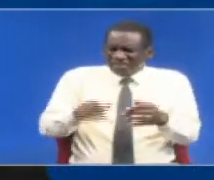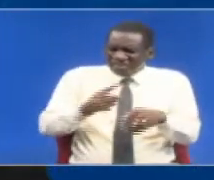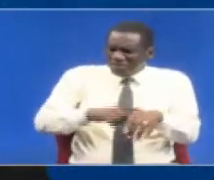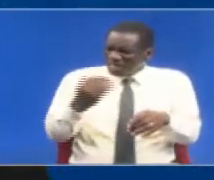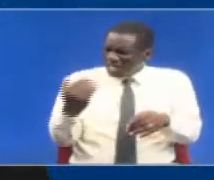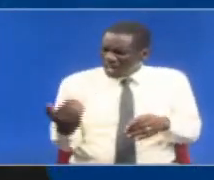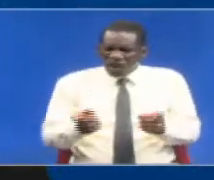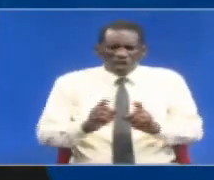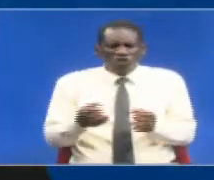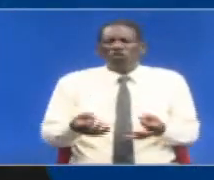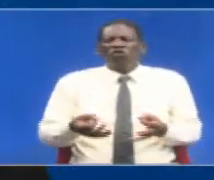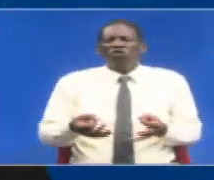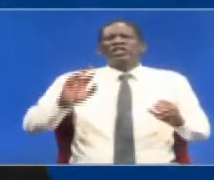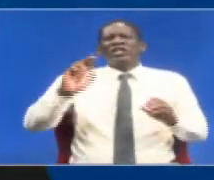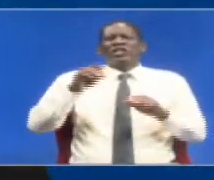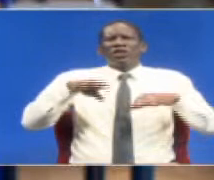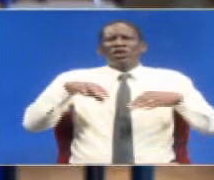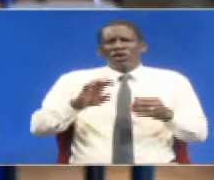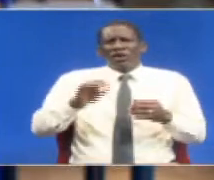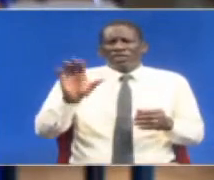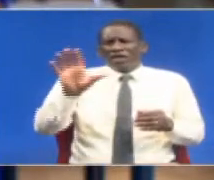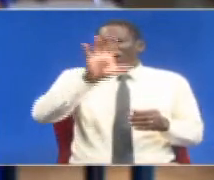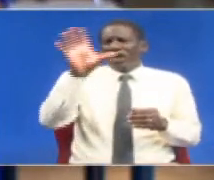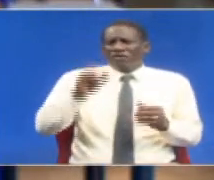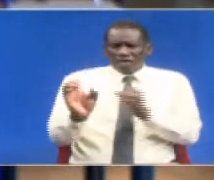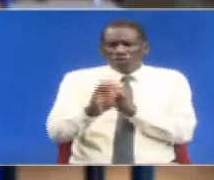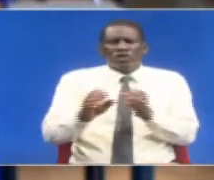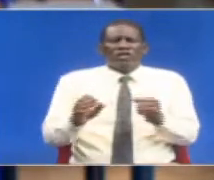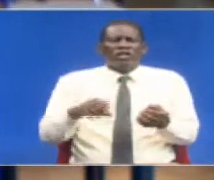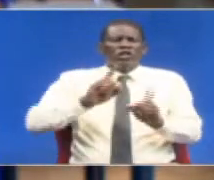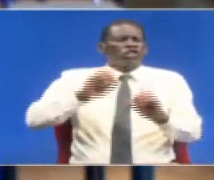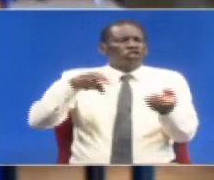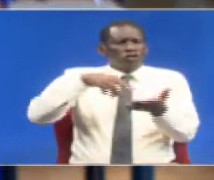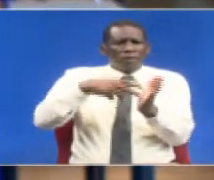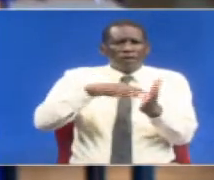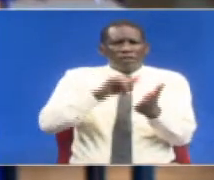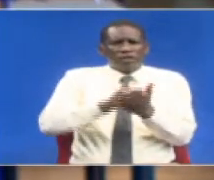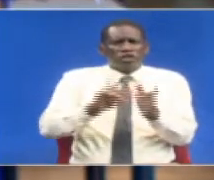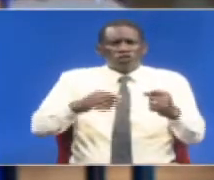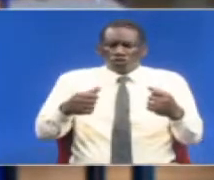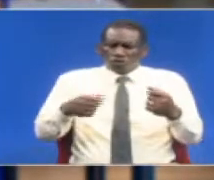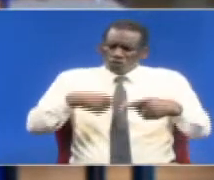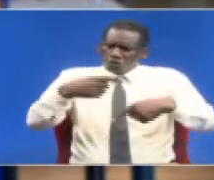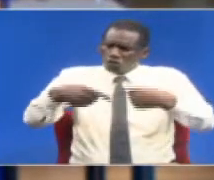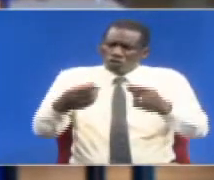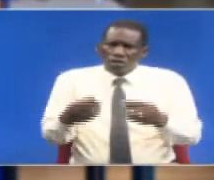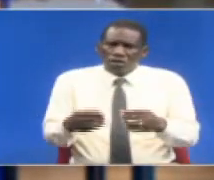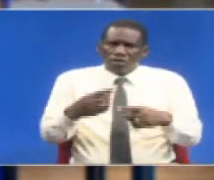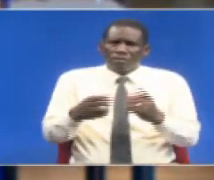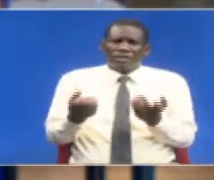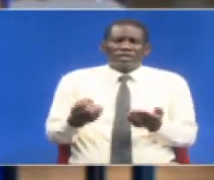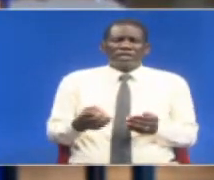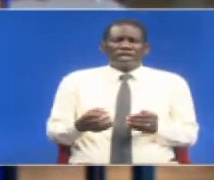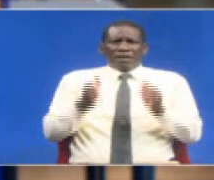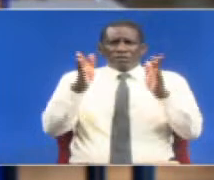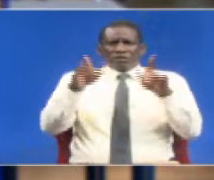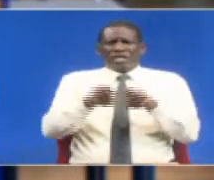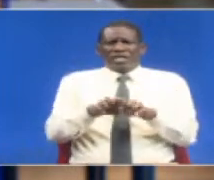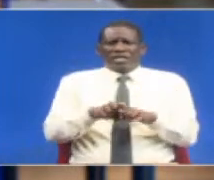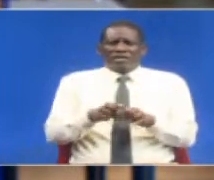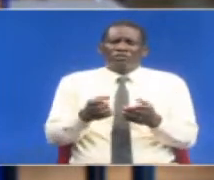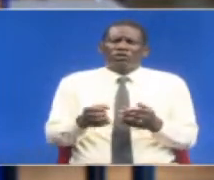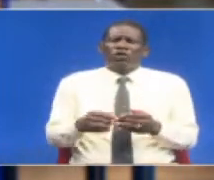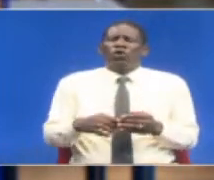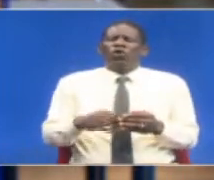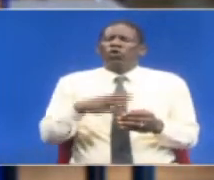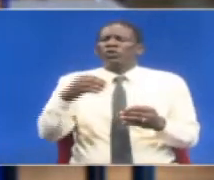in Kenya or even other African countries doesn't mean that it's not happening. But you see our protagonist, like she just goes